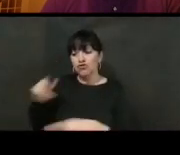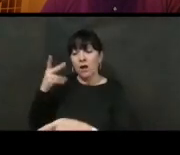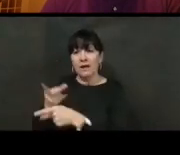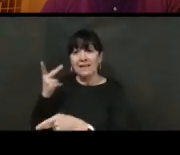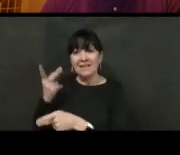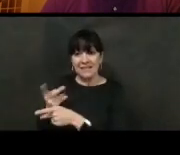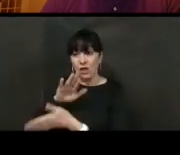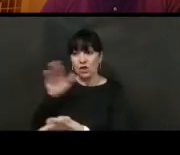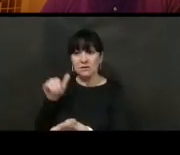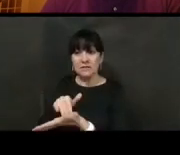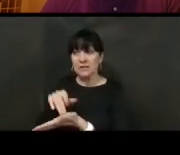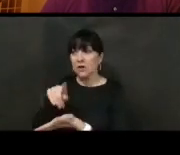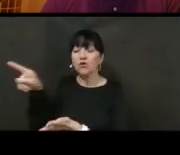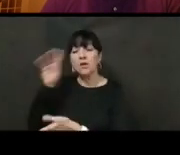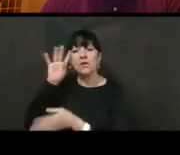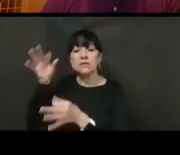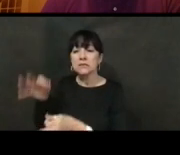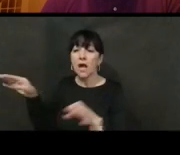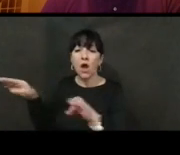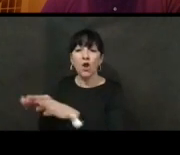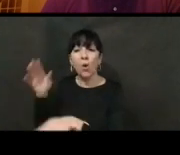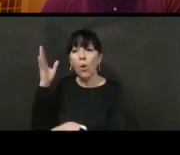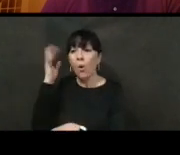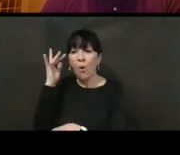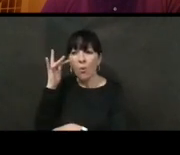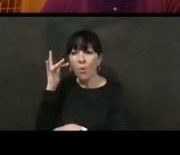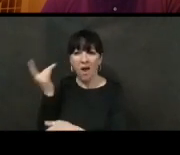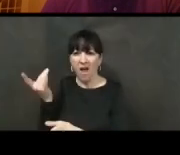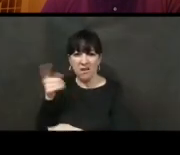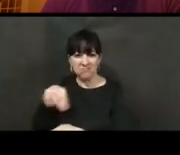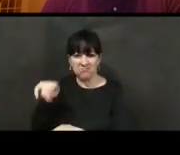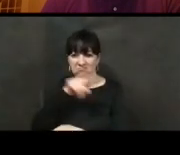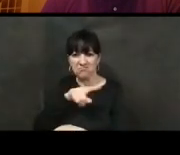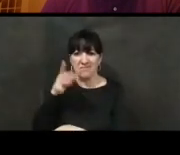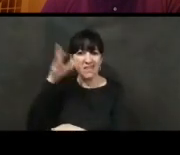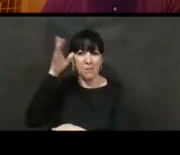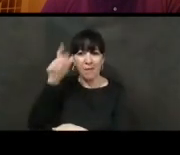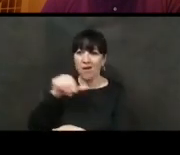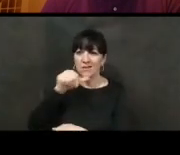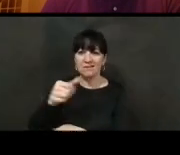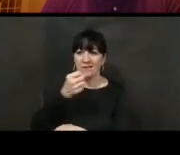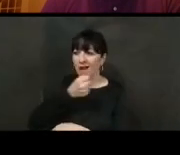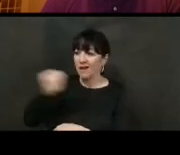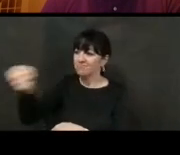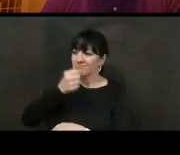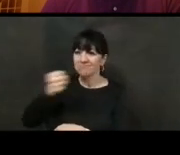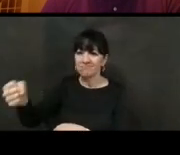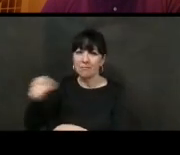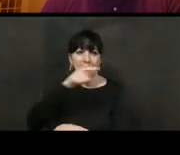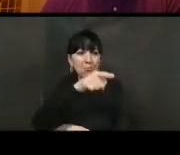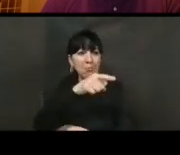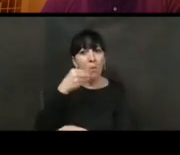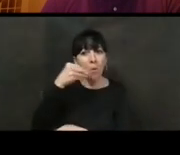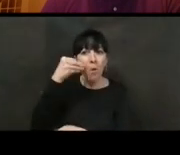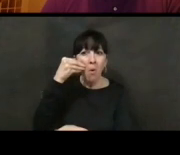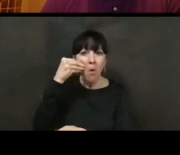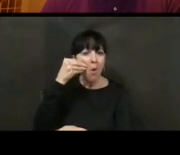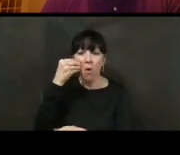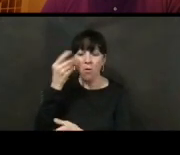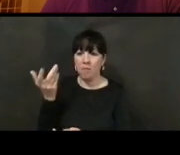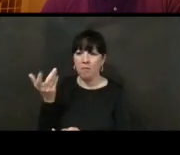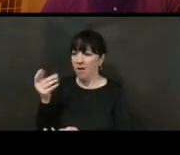not enough for them to be able to bear some of the overhead costs. So working with that community to figure out how we get